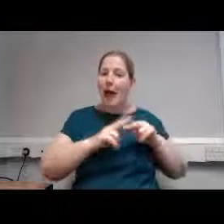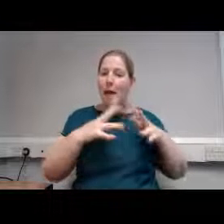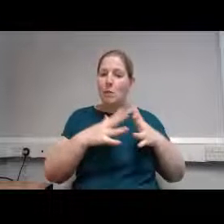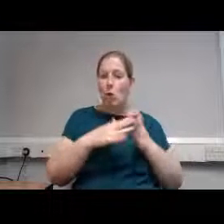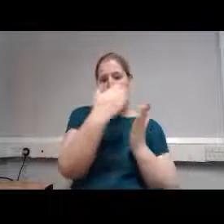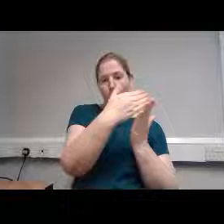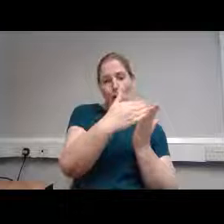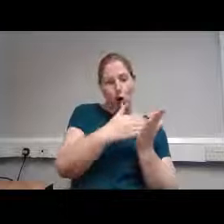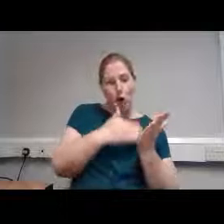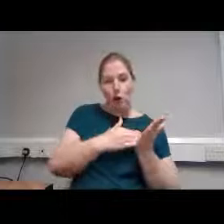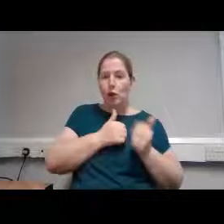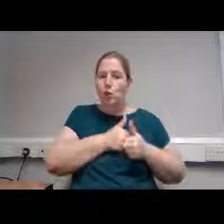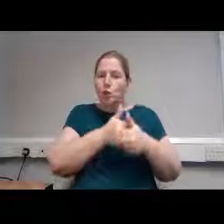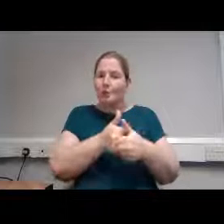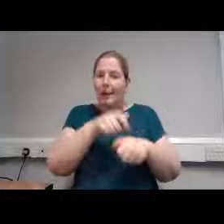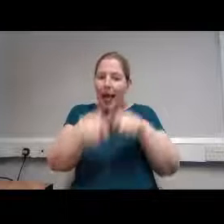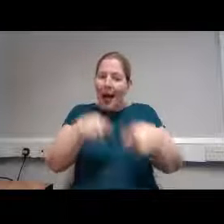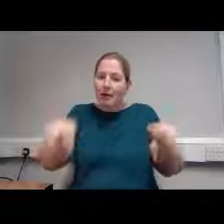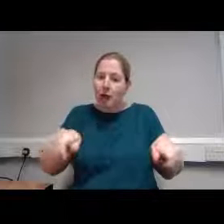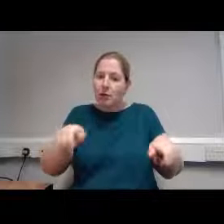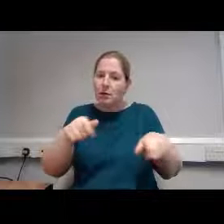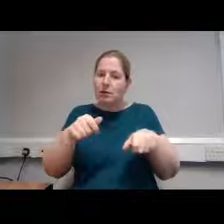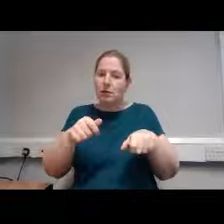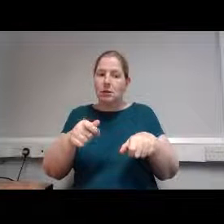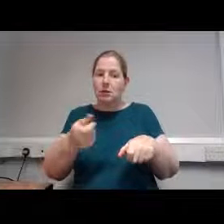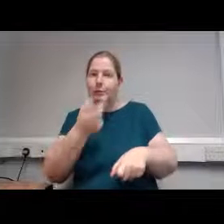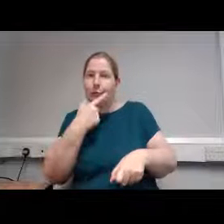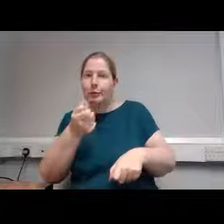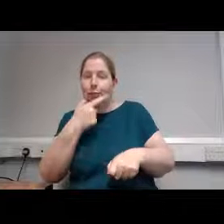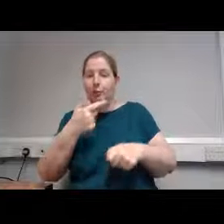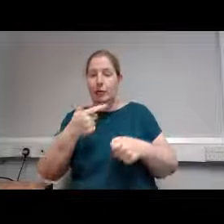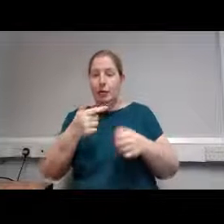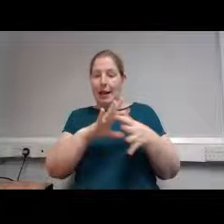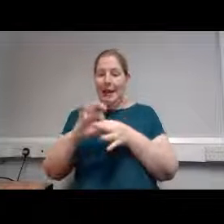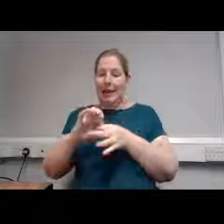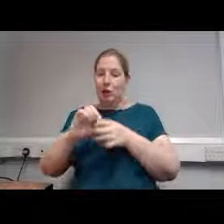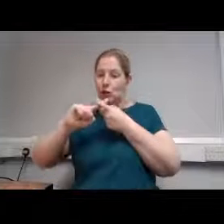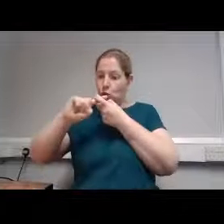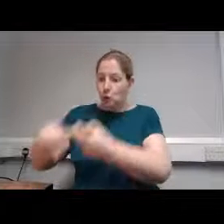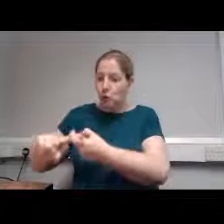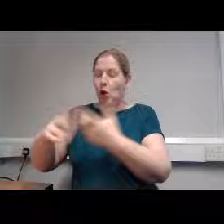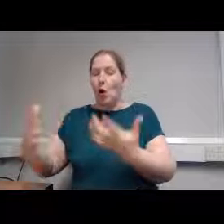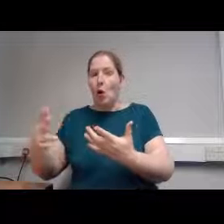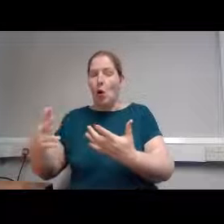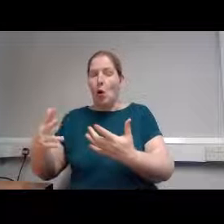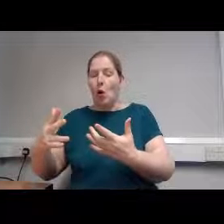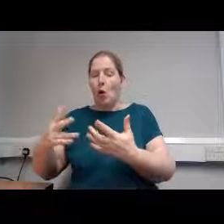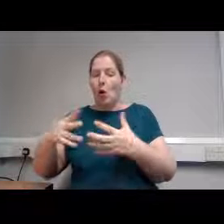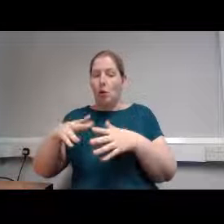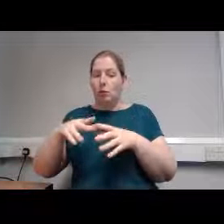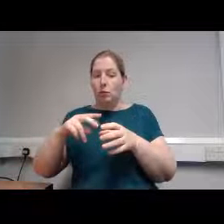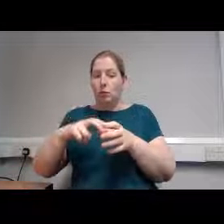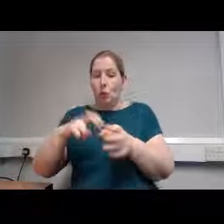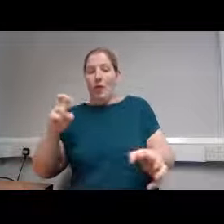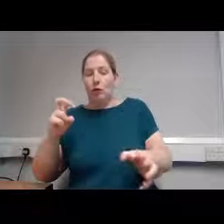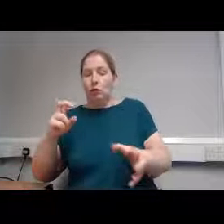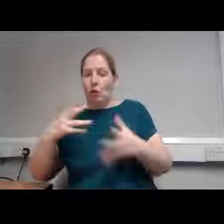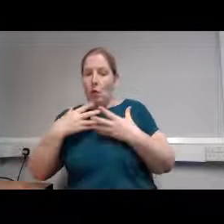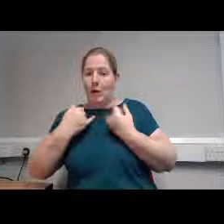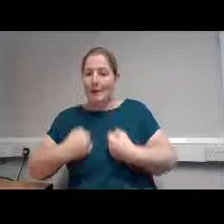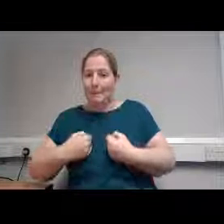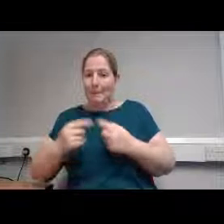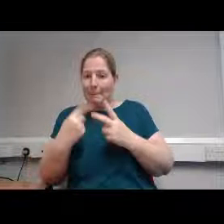care for adults prescribed medicines associated with dependence or withdrawal symptoms. So this piece of work ties in